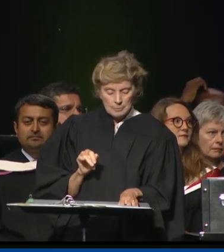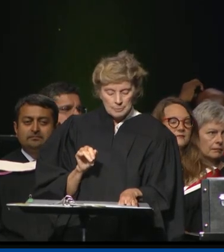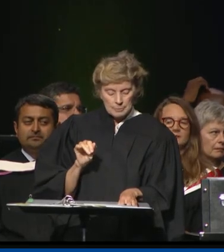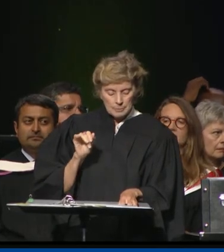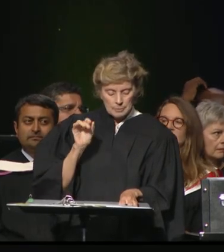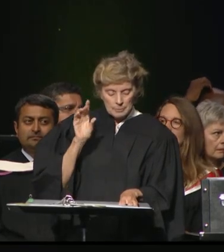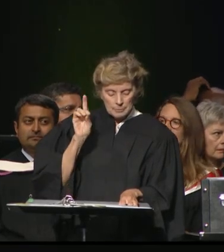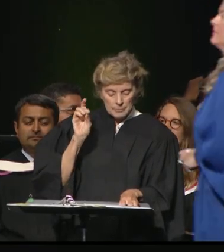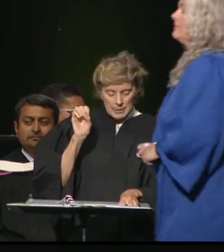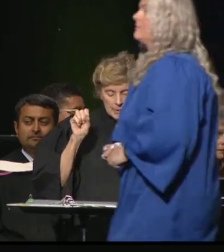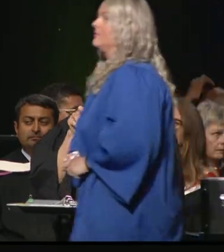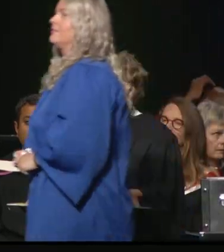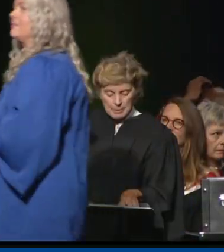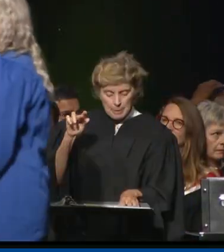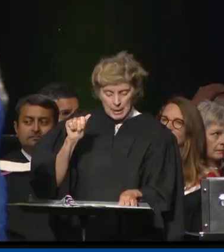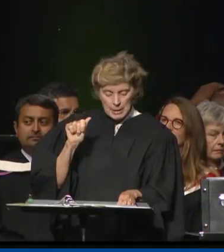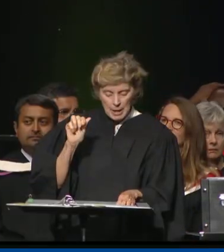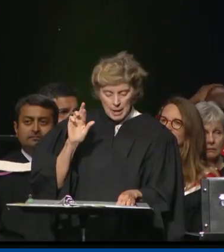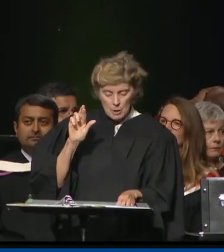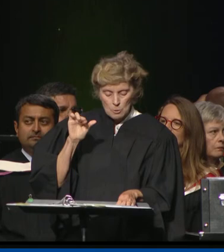Despina Ritsakis.